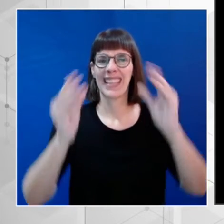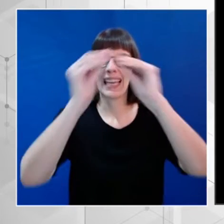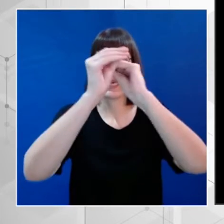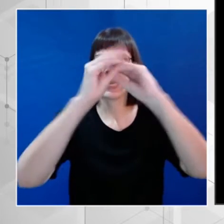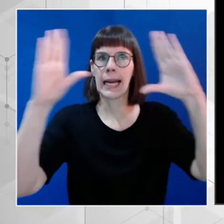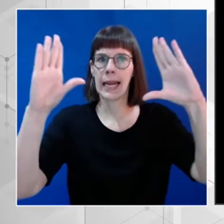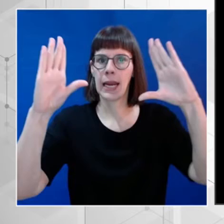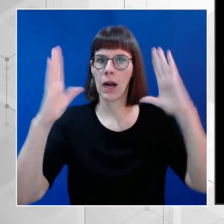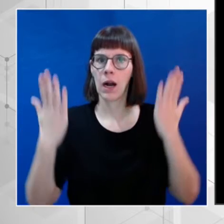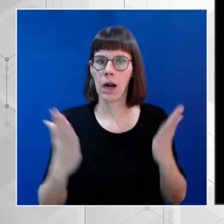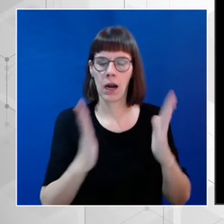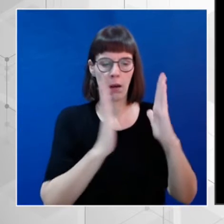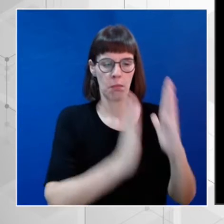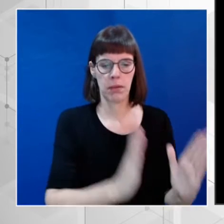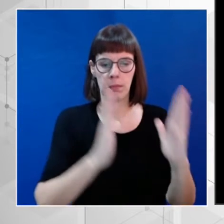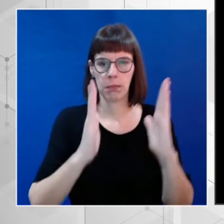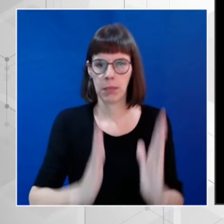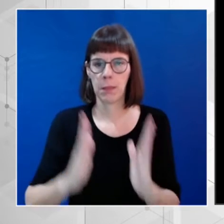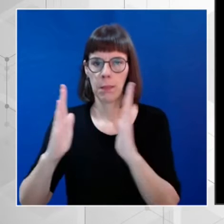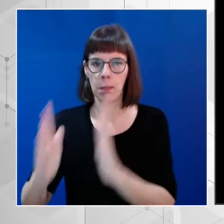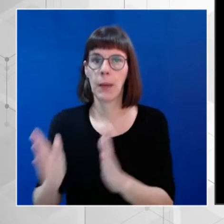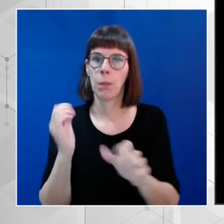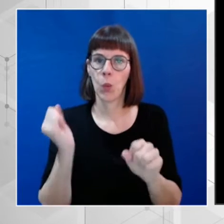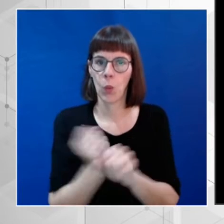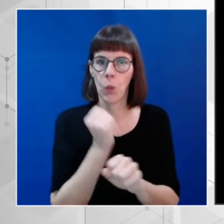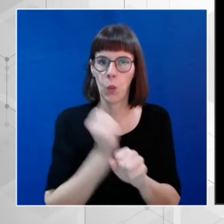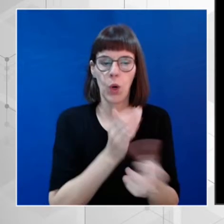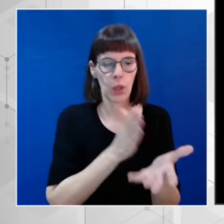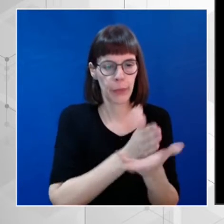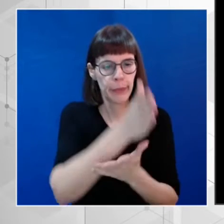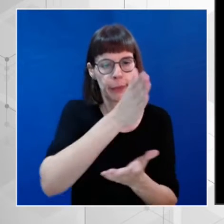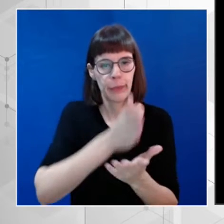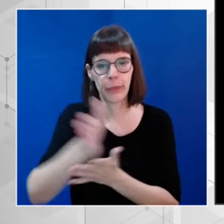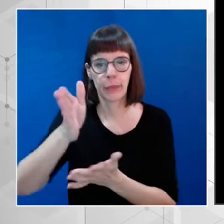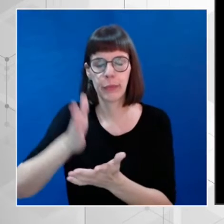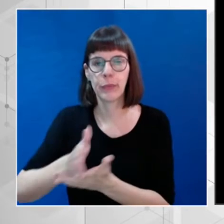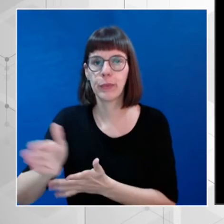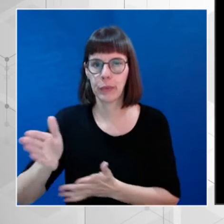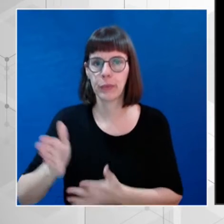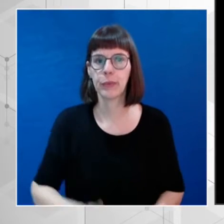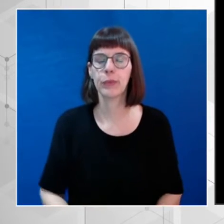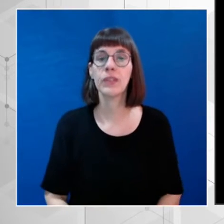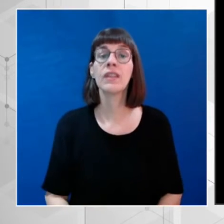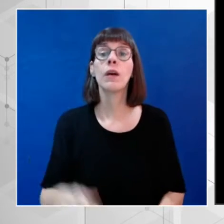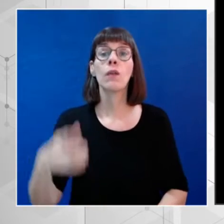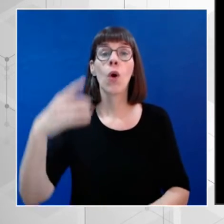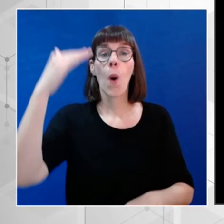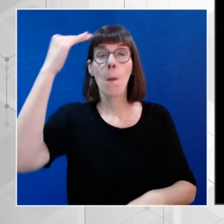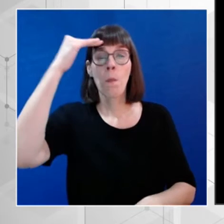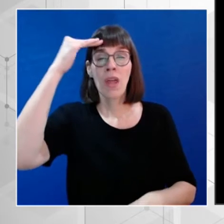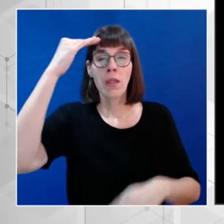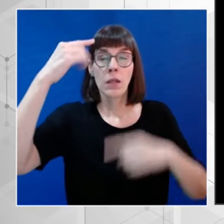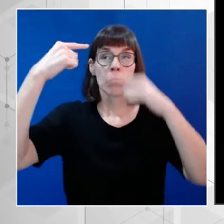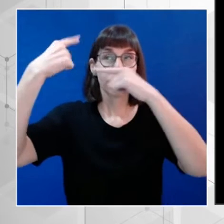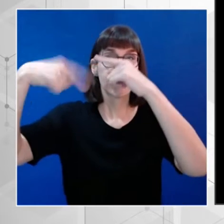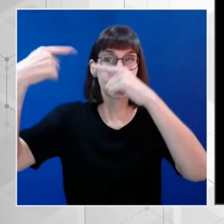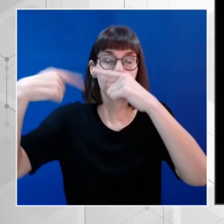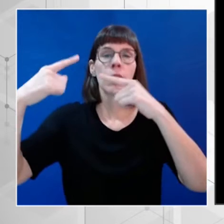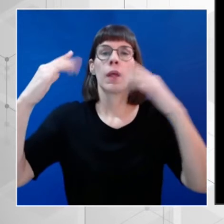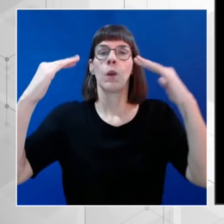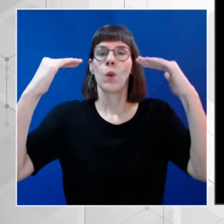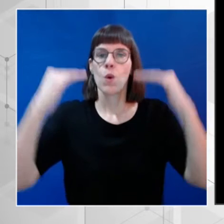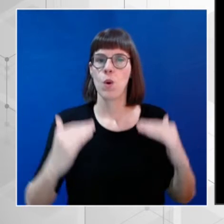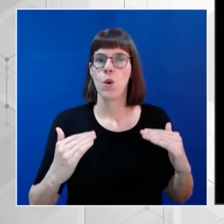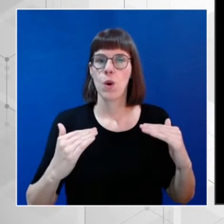categories, processes, and workflows. They decrease our mental load a lot. And speaking of